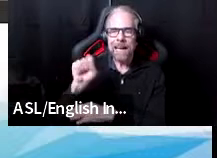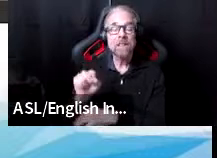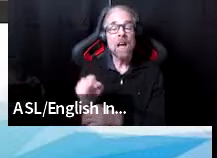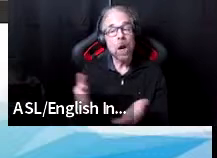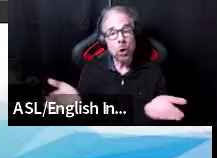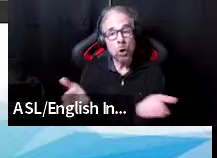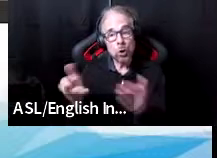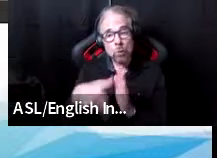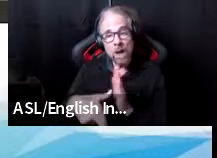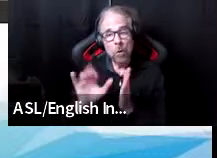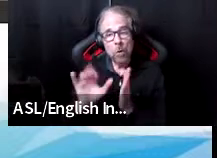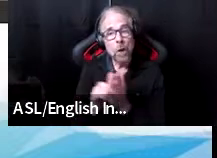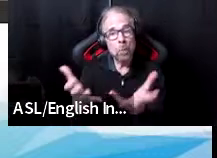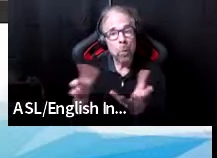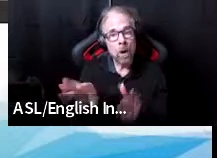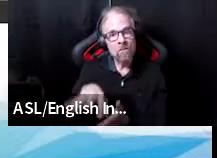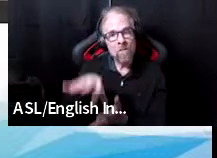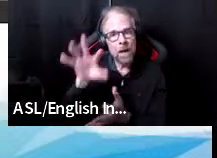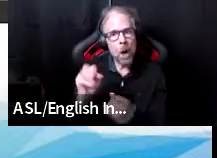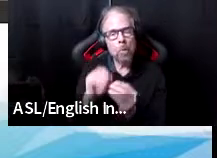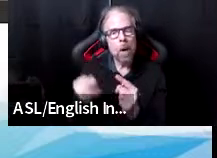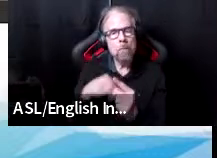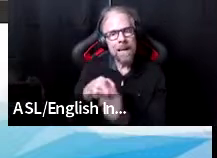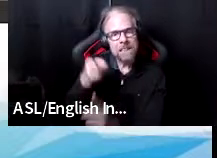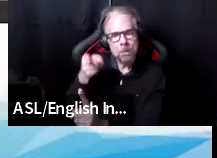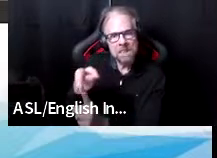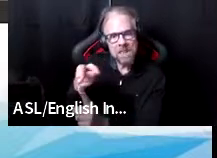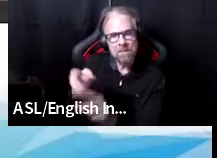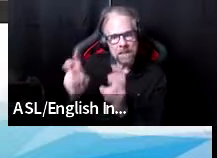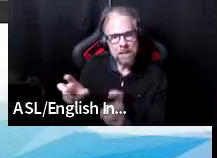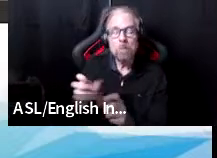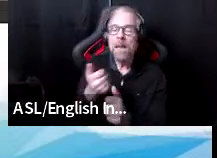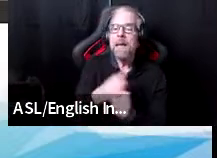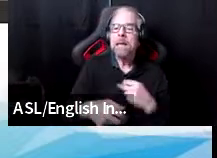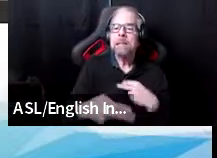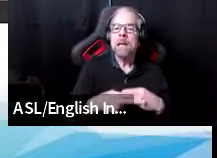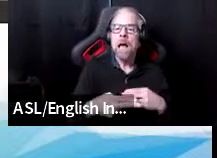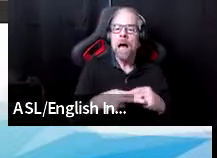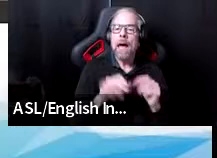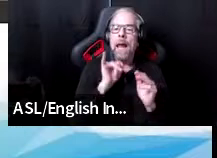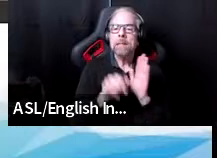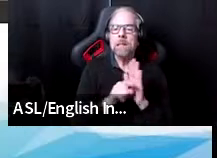particular subject. And like Ryan said, each slide identifies which